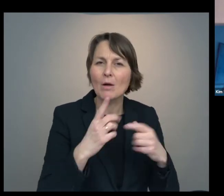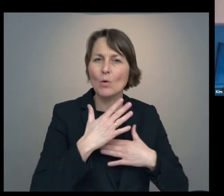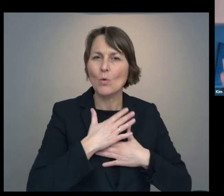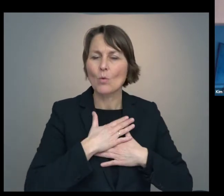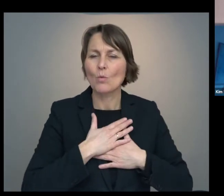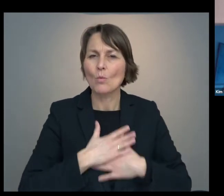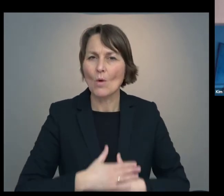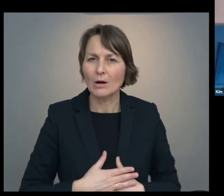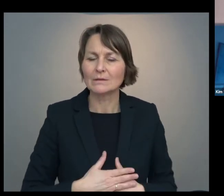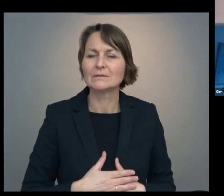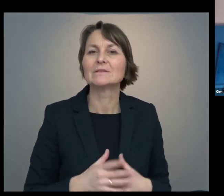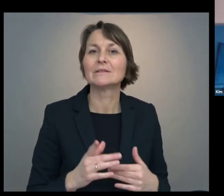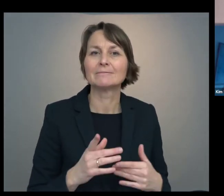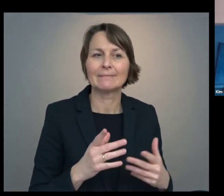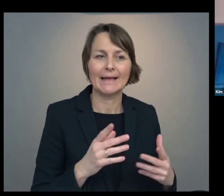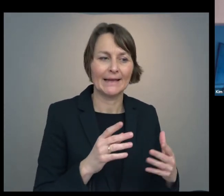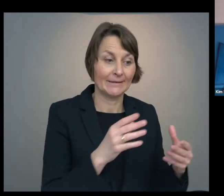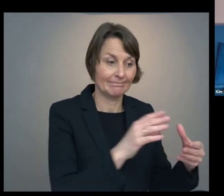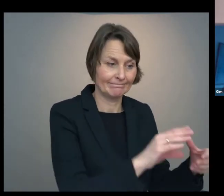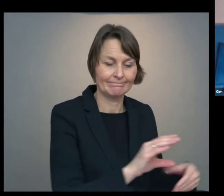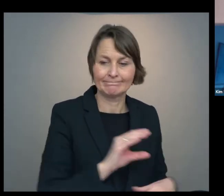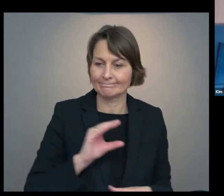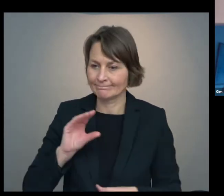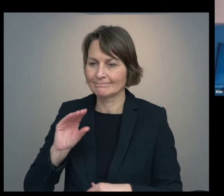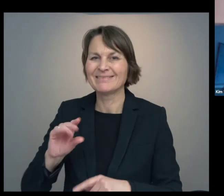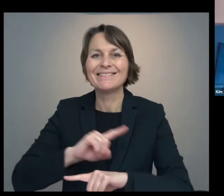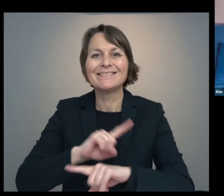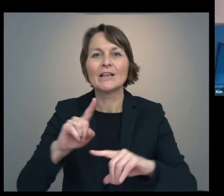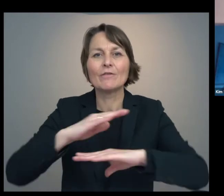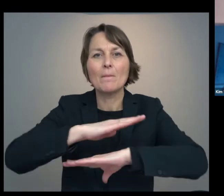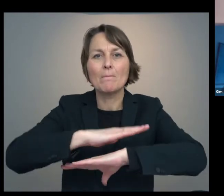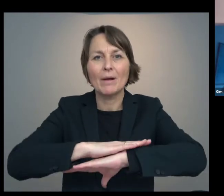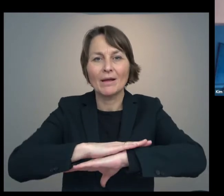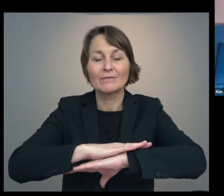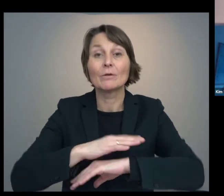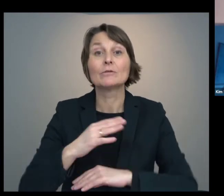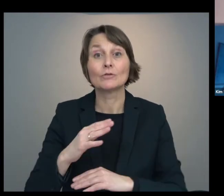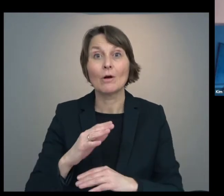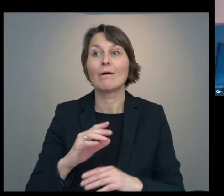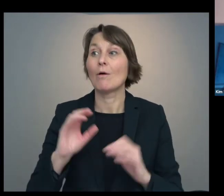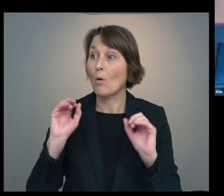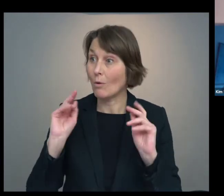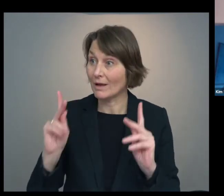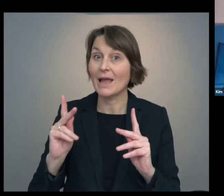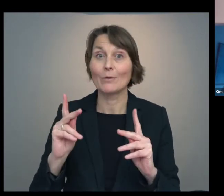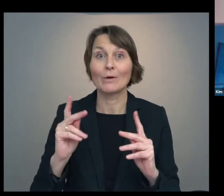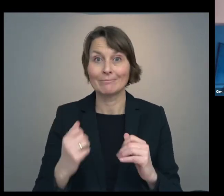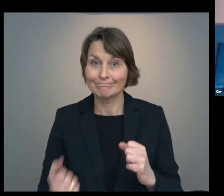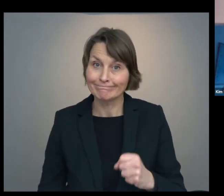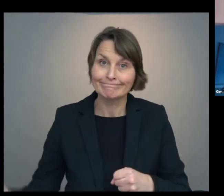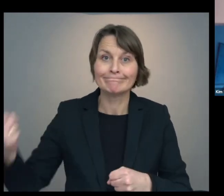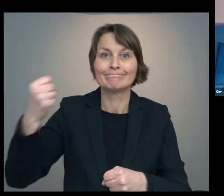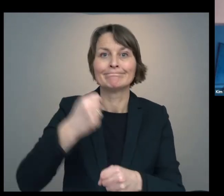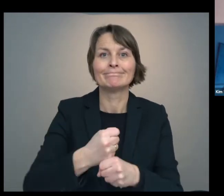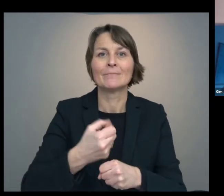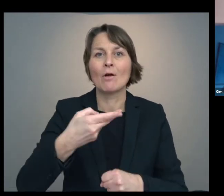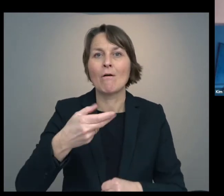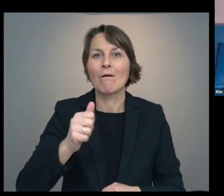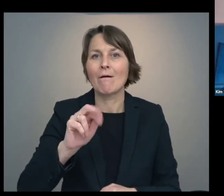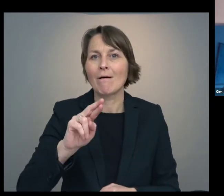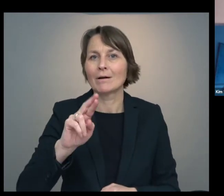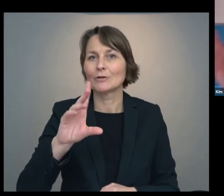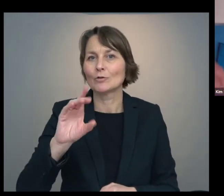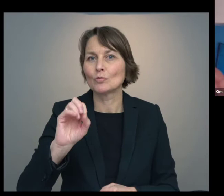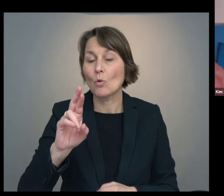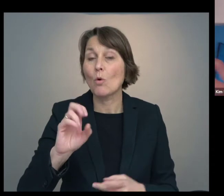but they would like to deliver on another platform. That's why we created hardcore, because then they can use